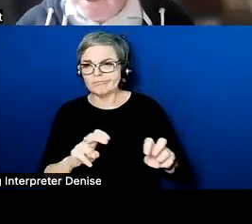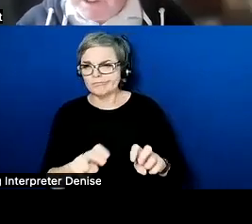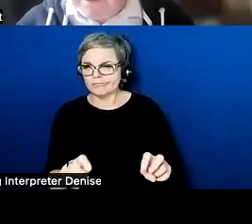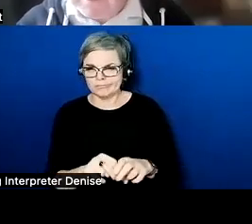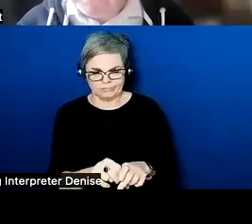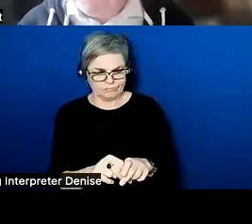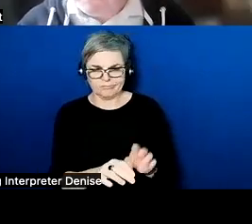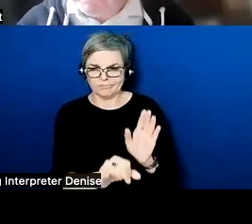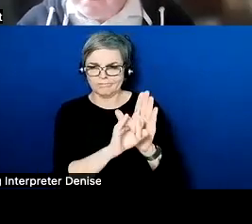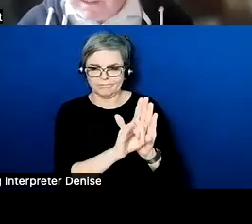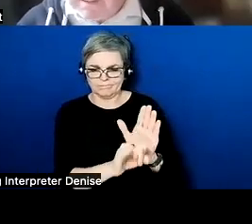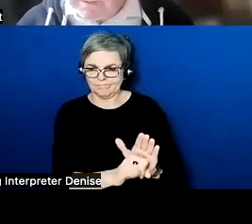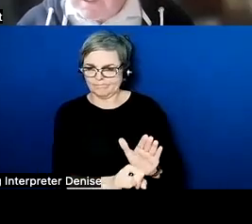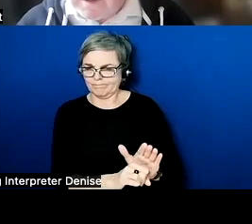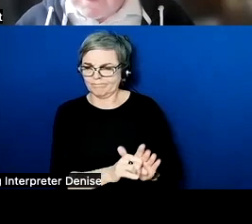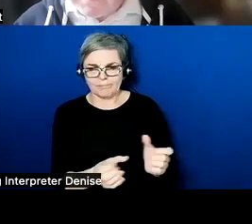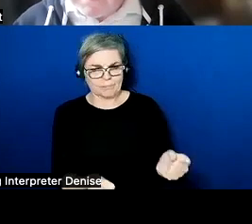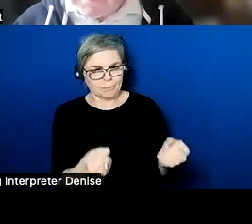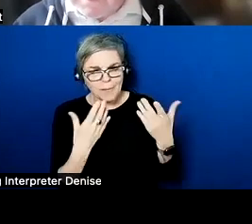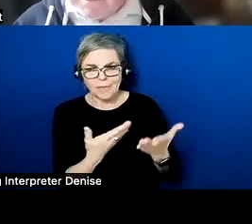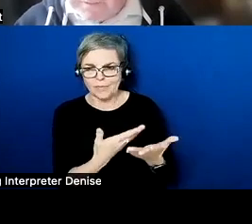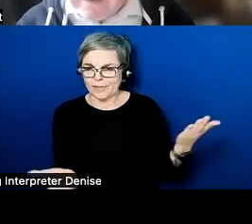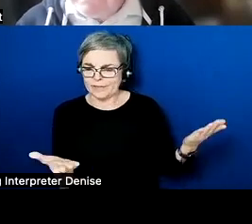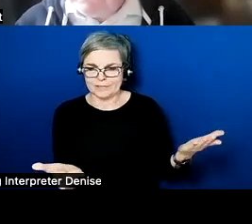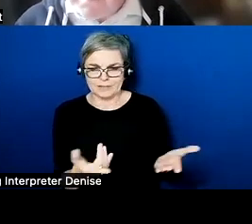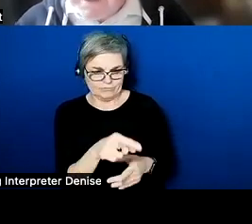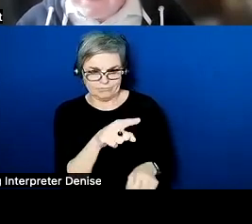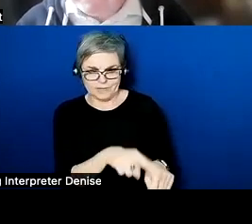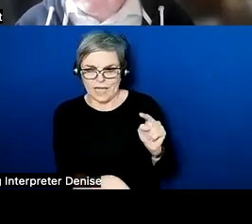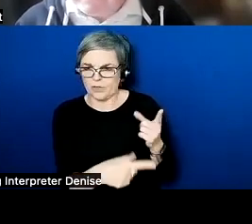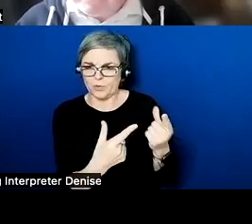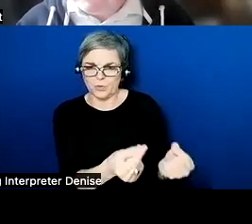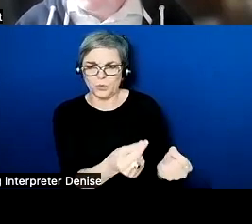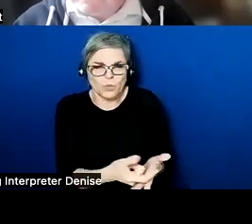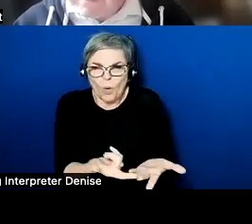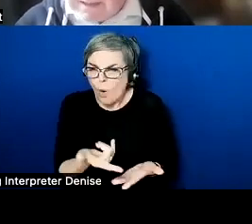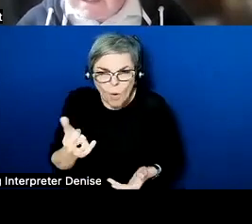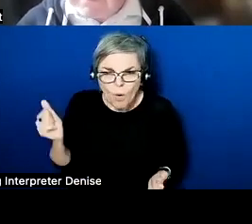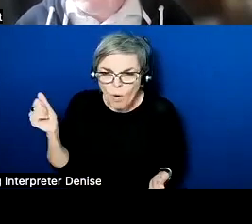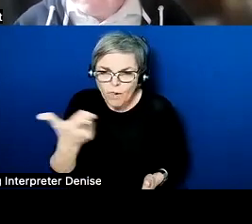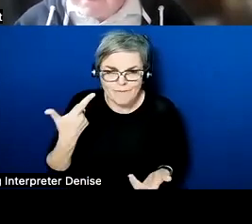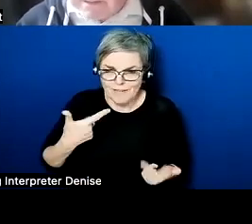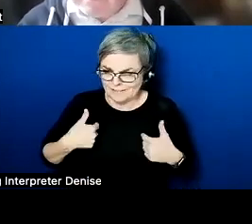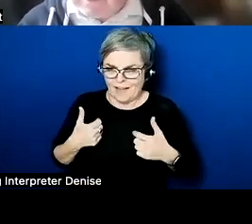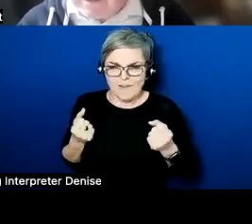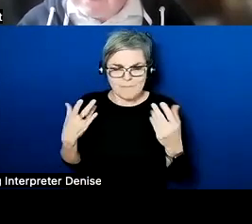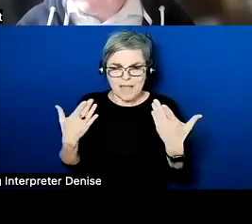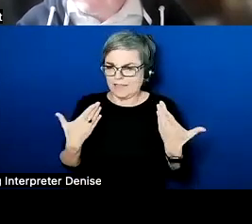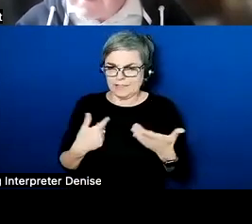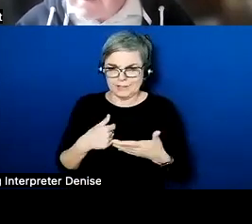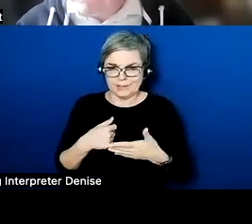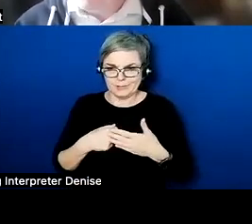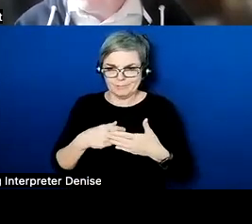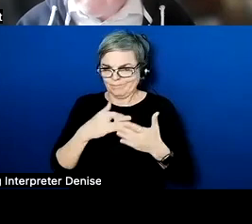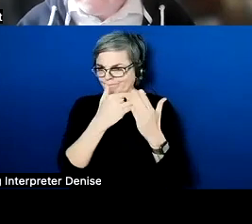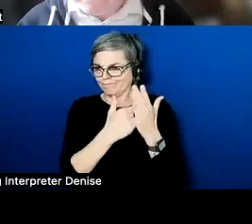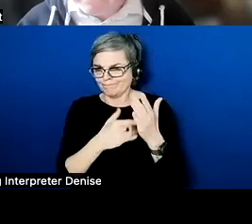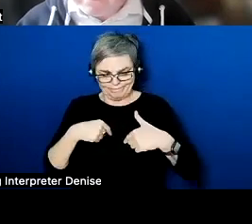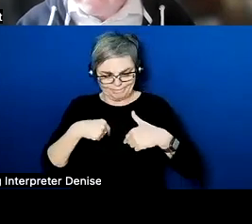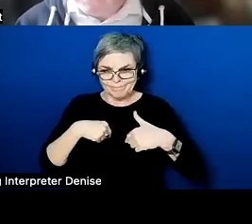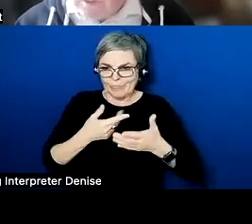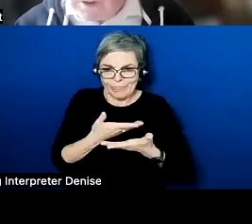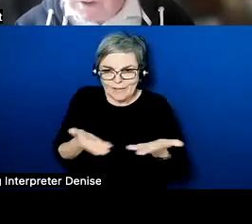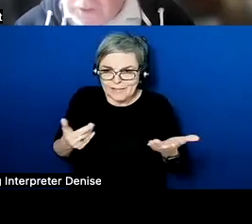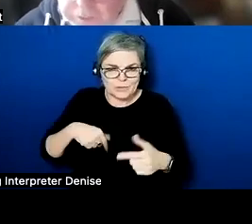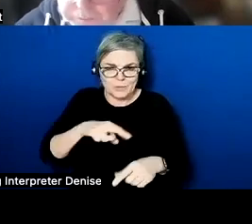more productive and meaningful to find the things that a person is skilled at, is competent